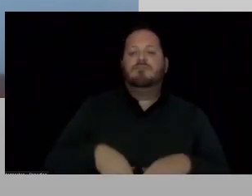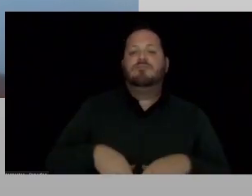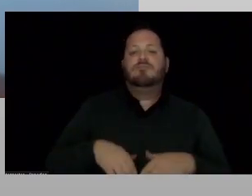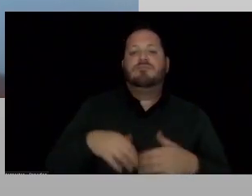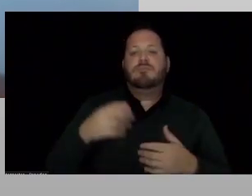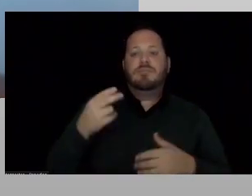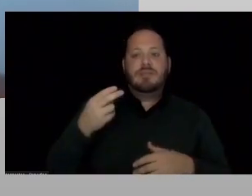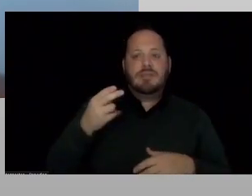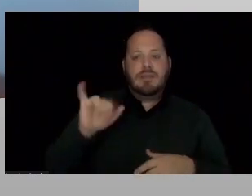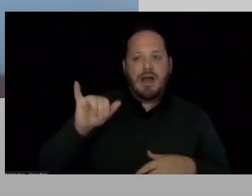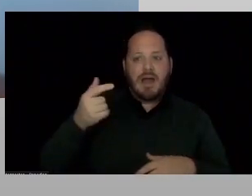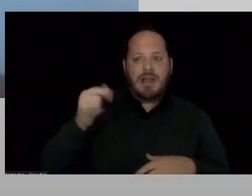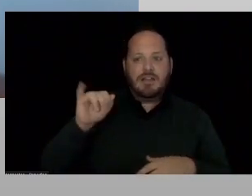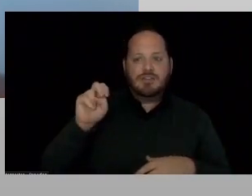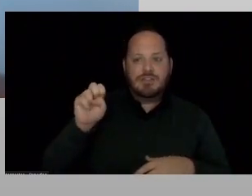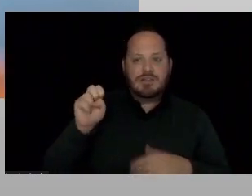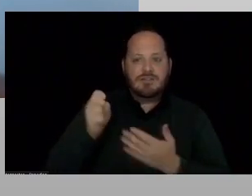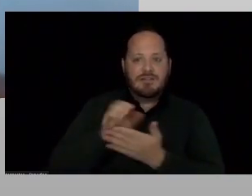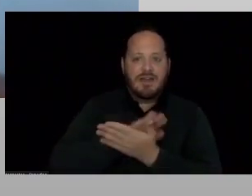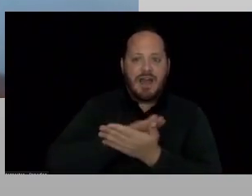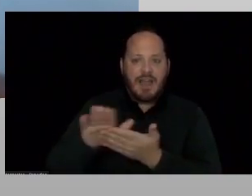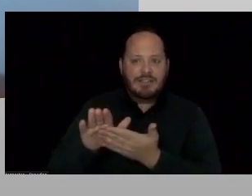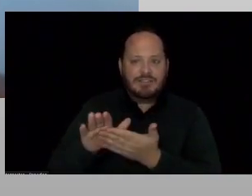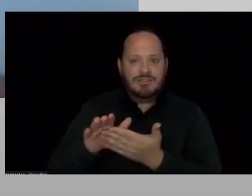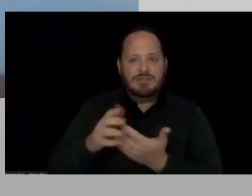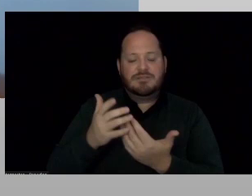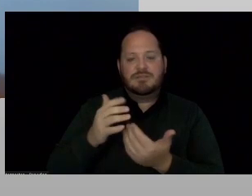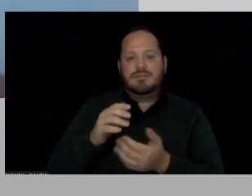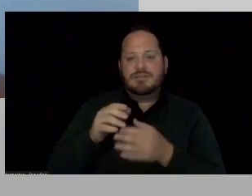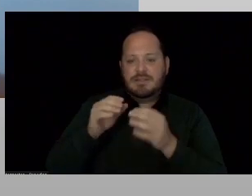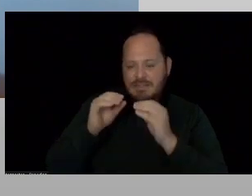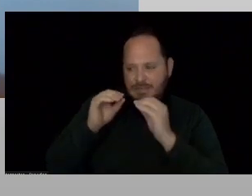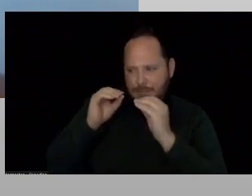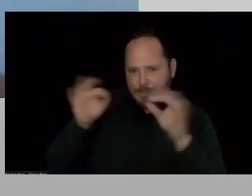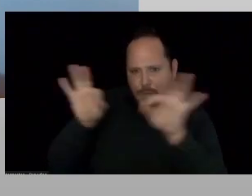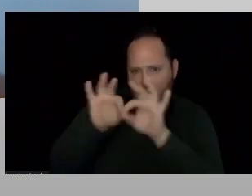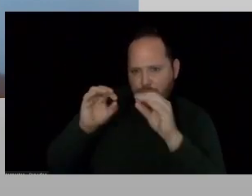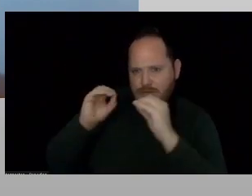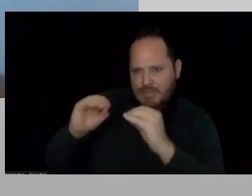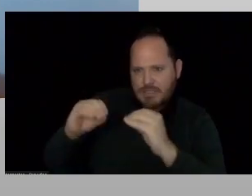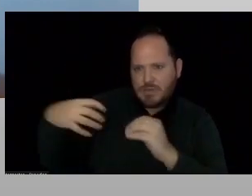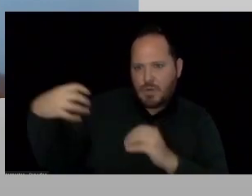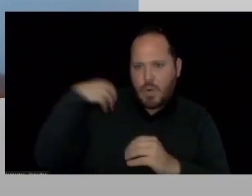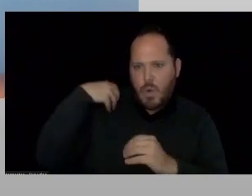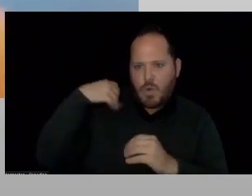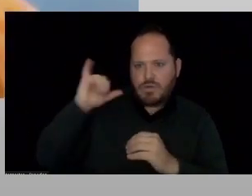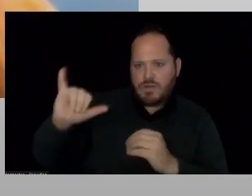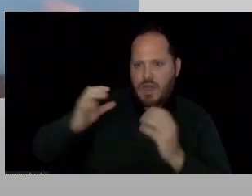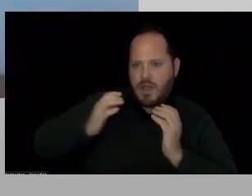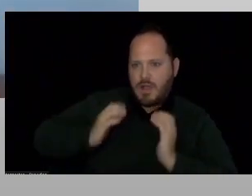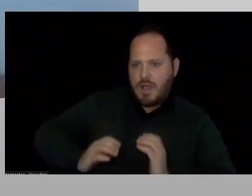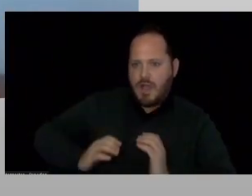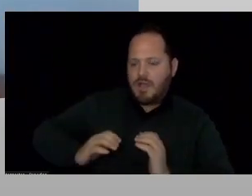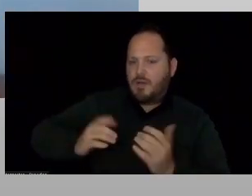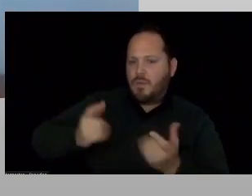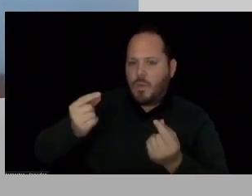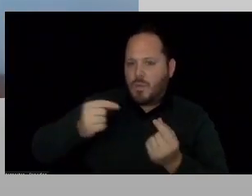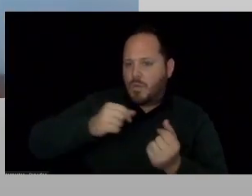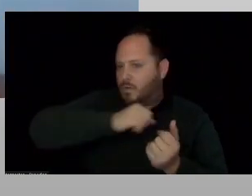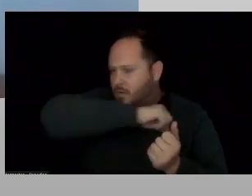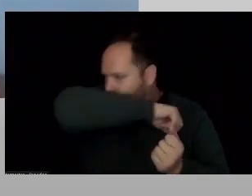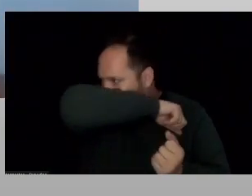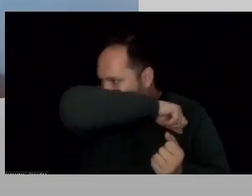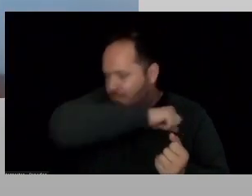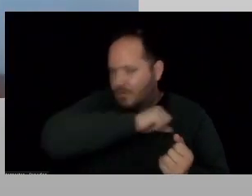coach your client to cover his or her cough if there's no tissue or elbow available, or he or she can't act